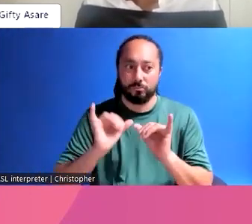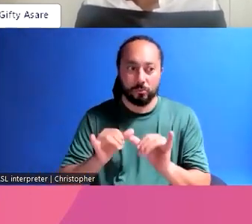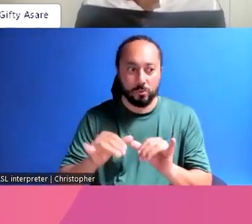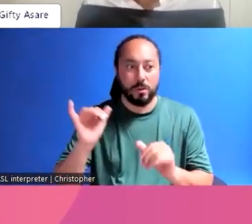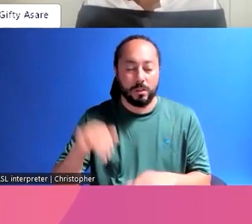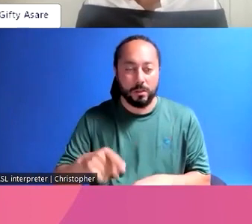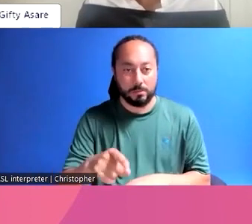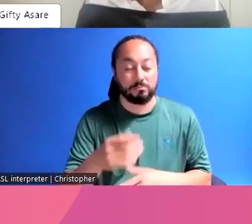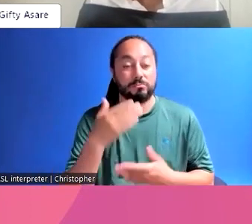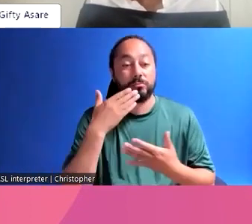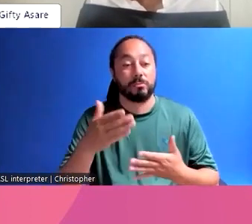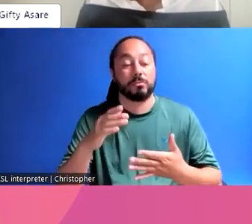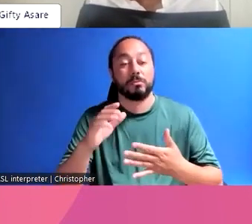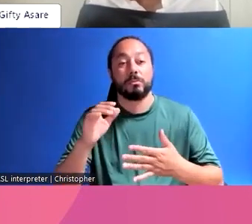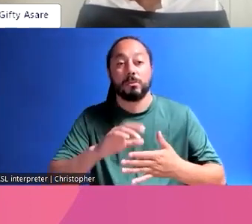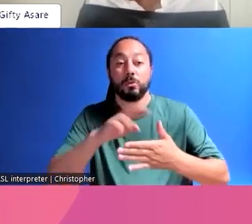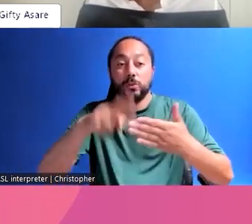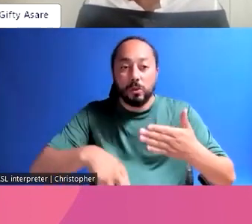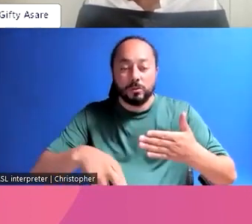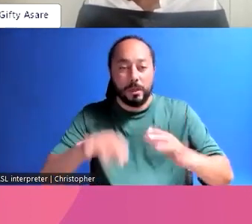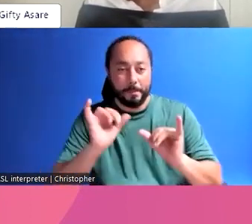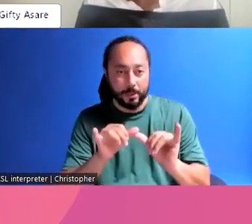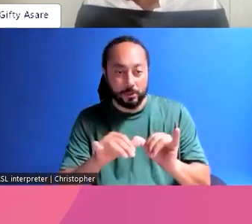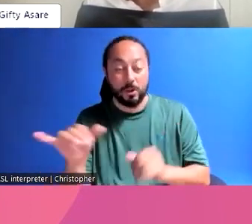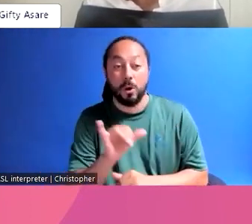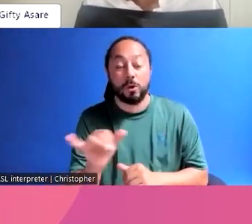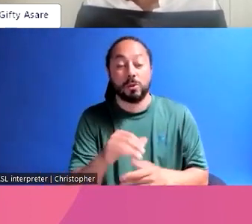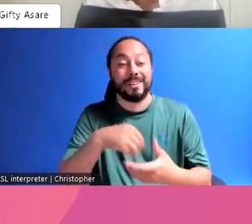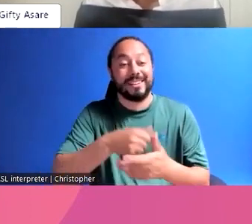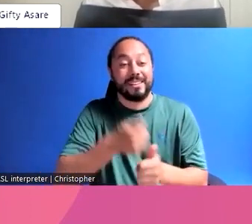outcomes, and this was also used more than once in the interventions.